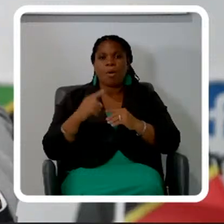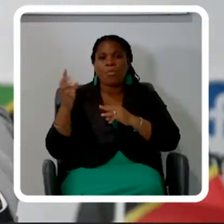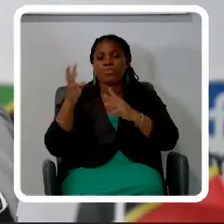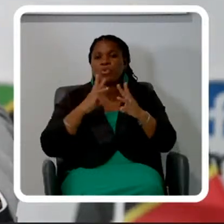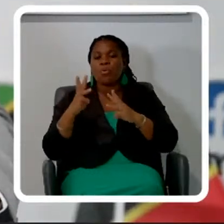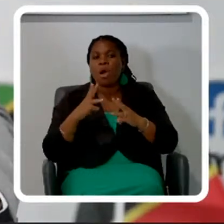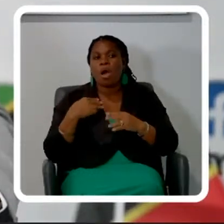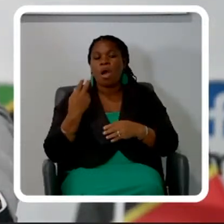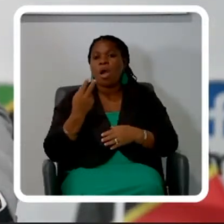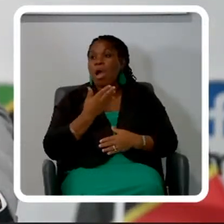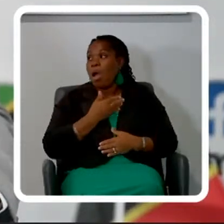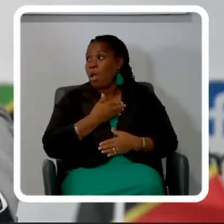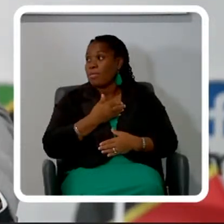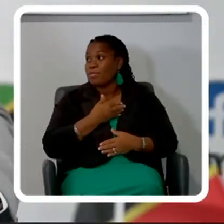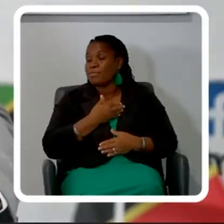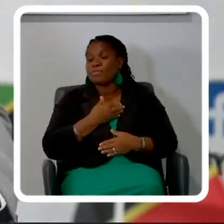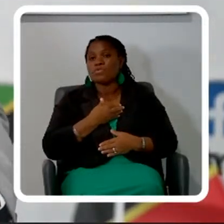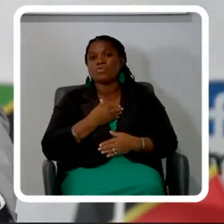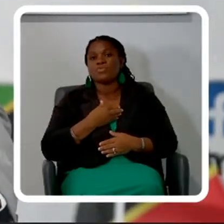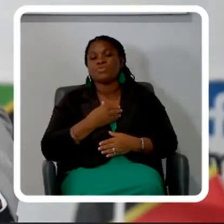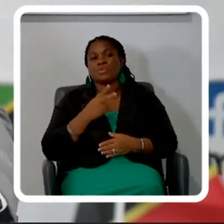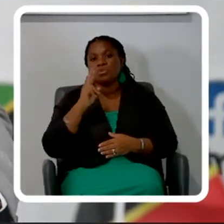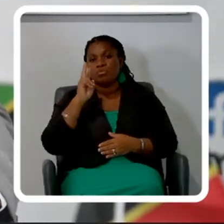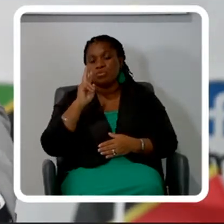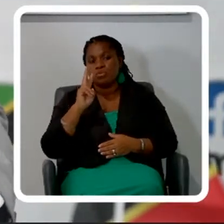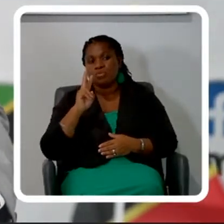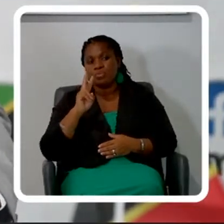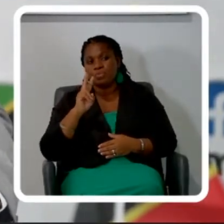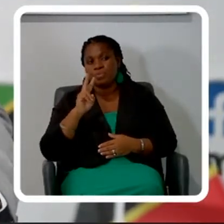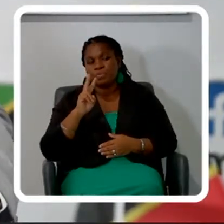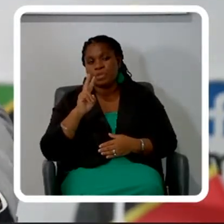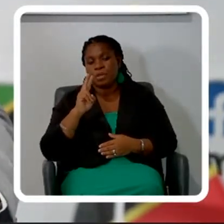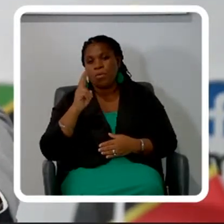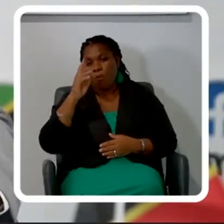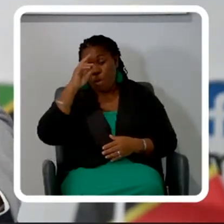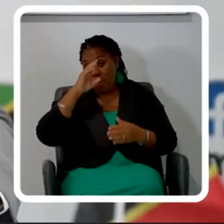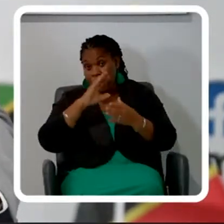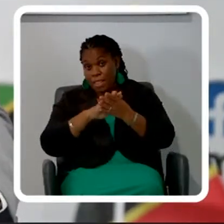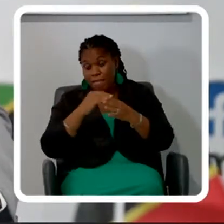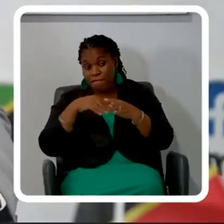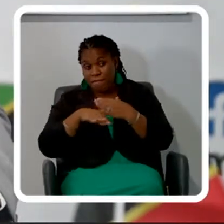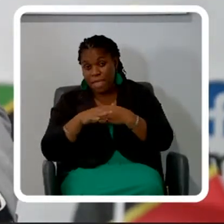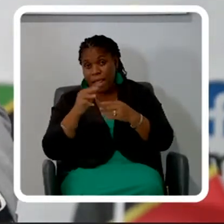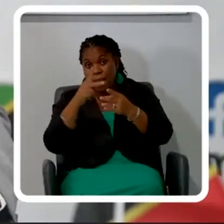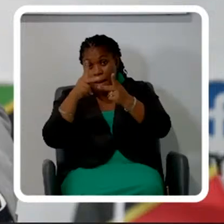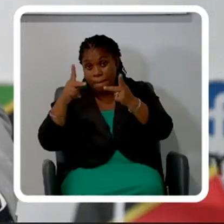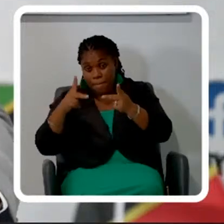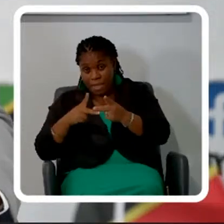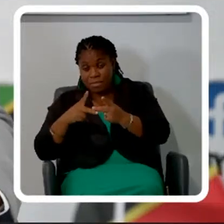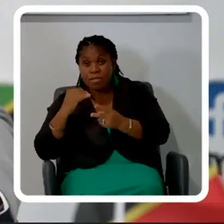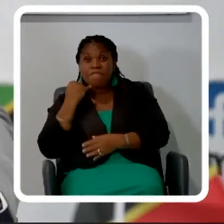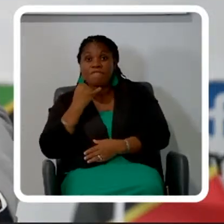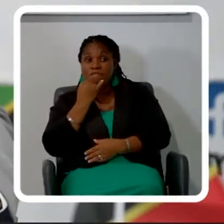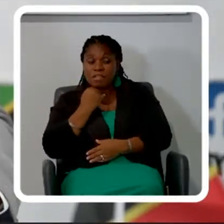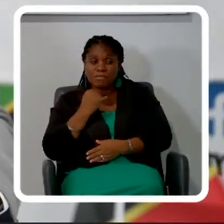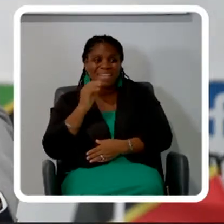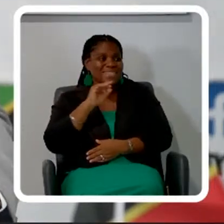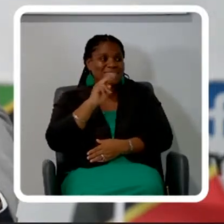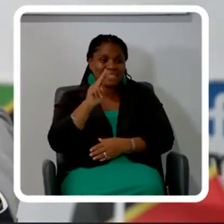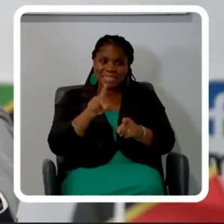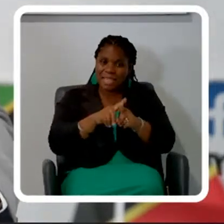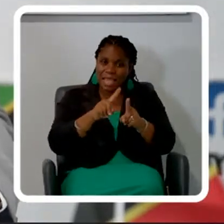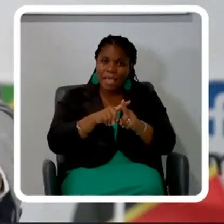Our position is the two-state solution. We believe in a state for Israel and a state for